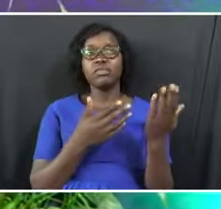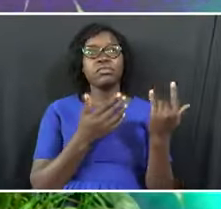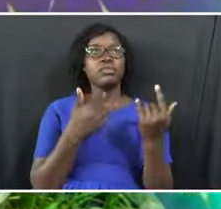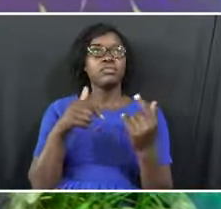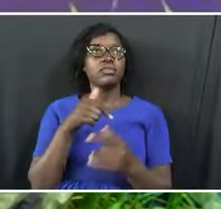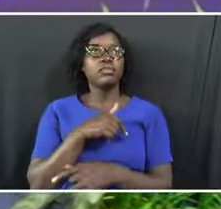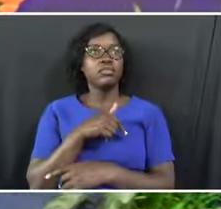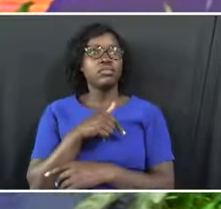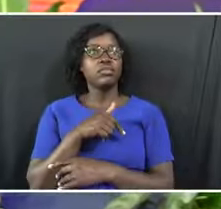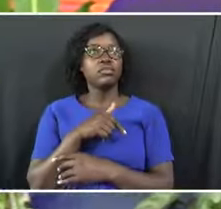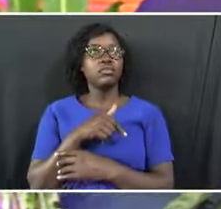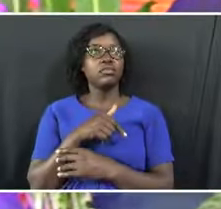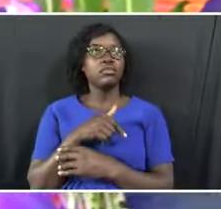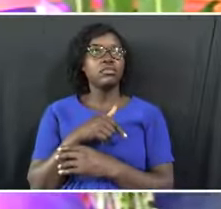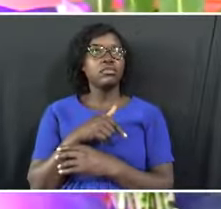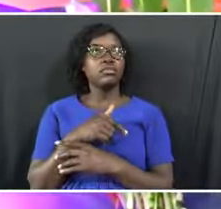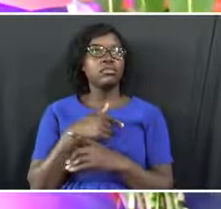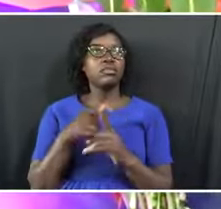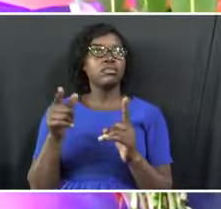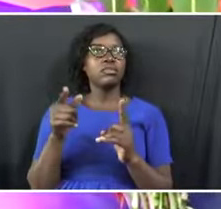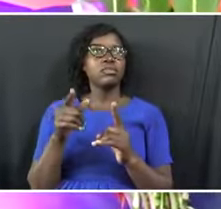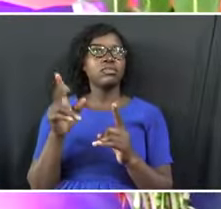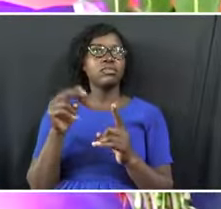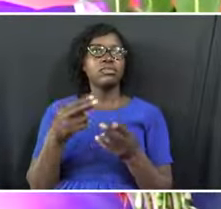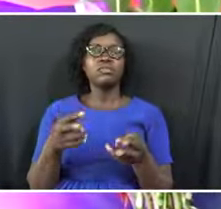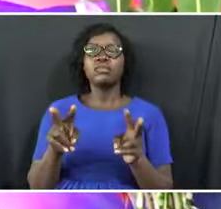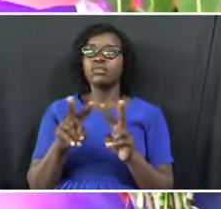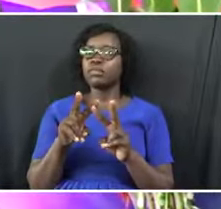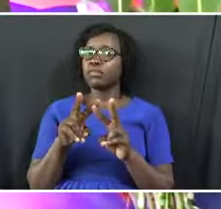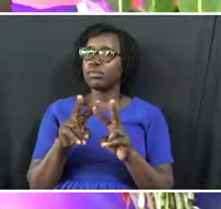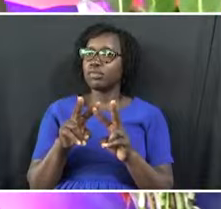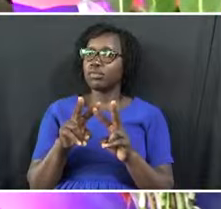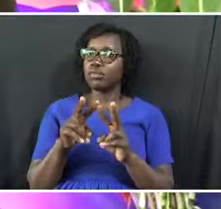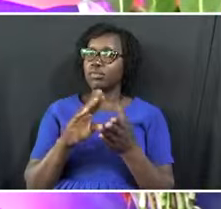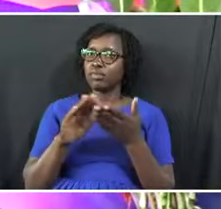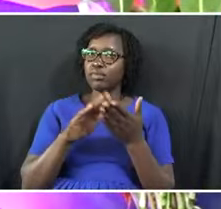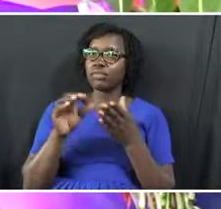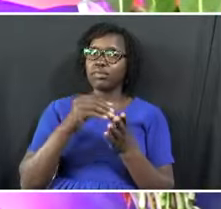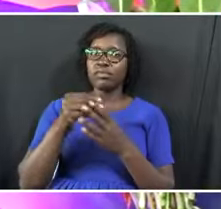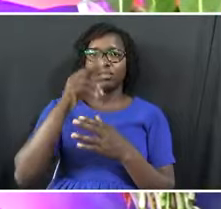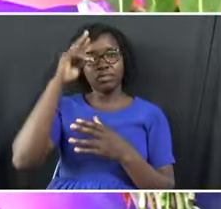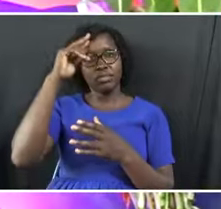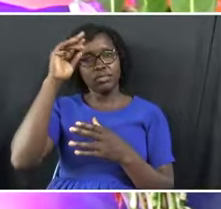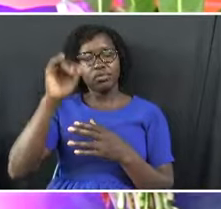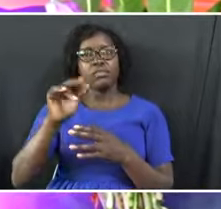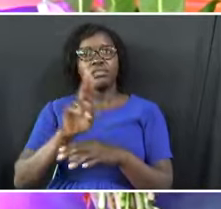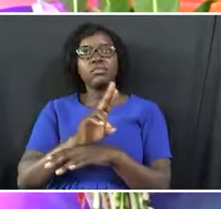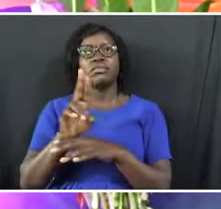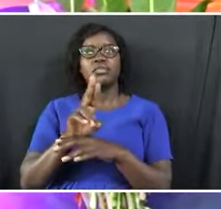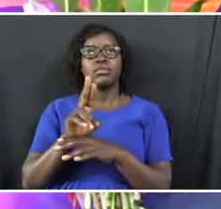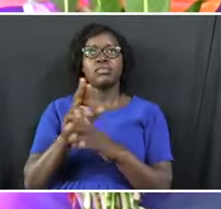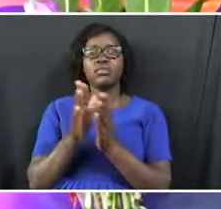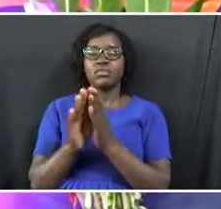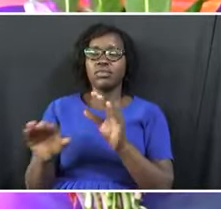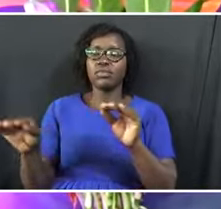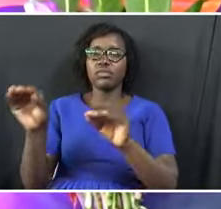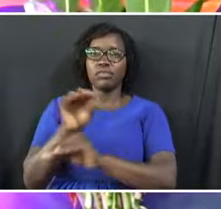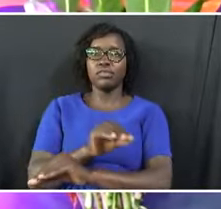expected of us. But there is no varied excuse or reason that can be used to substitute